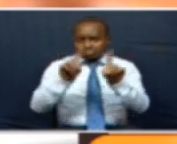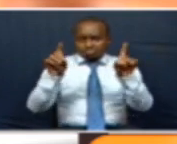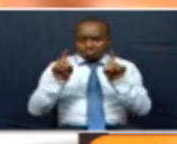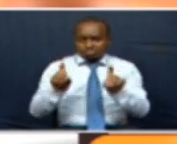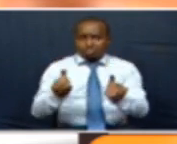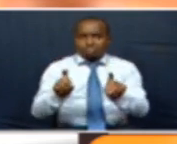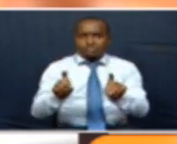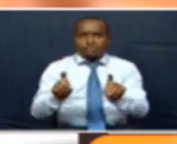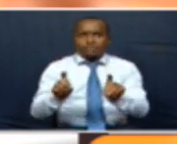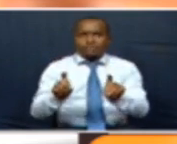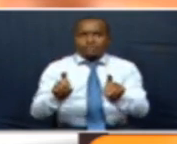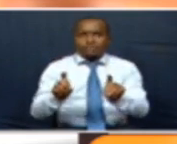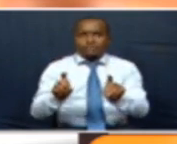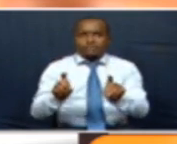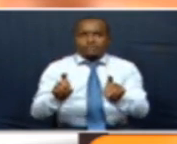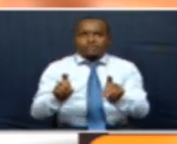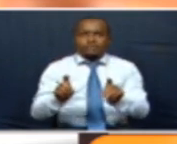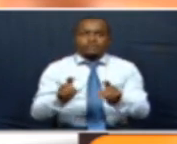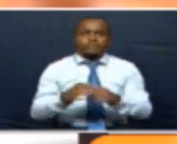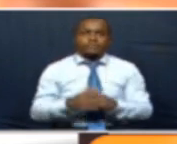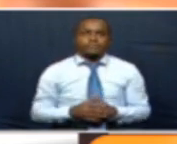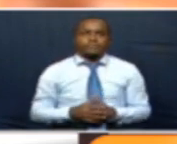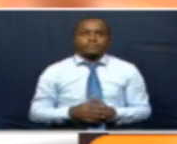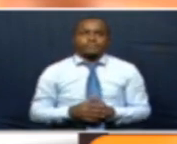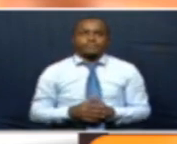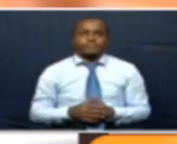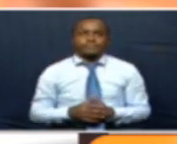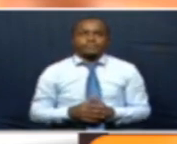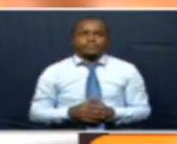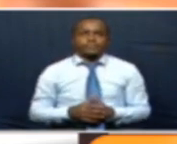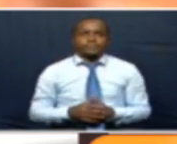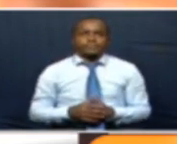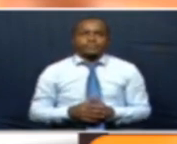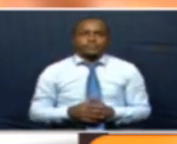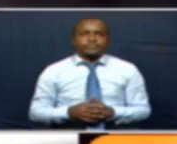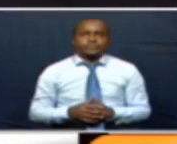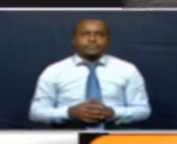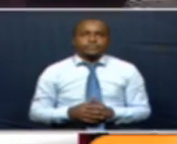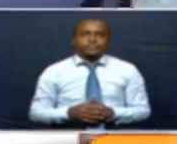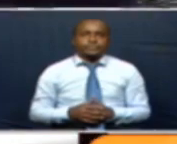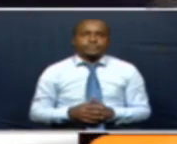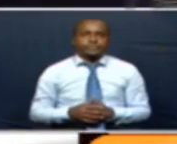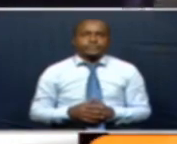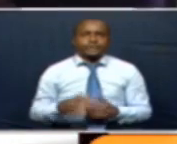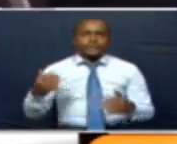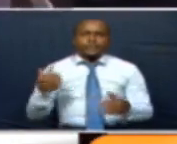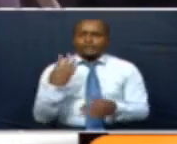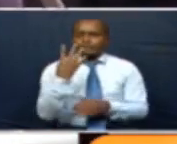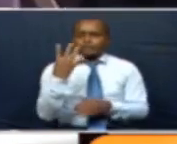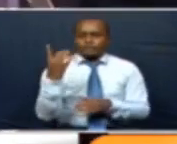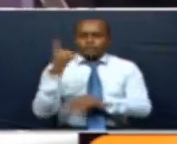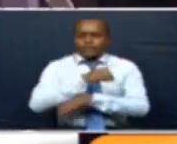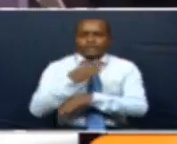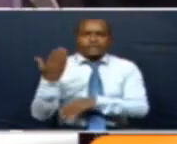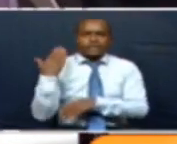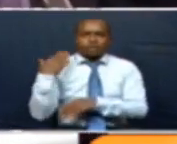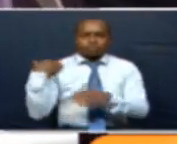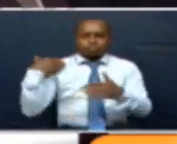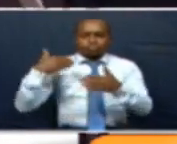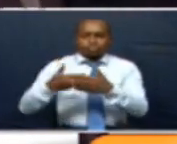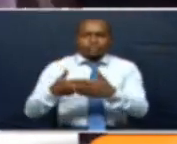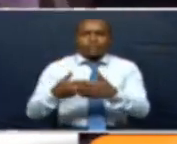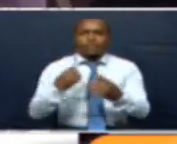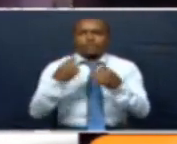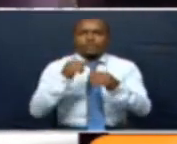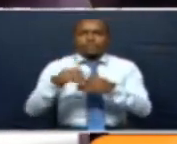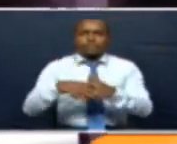sought to find out, and here's his story. Until 4 days ago, the talk in the country had been of a handshake